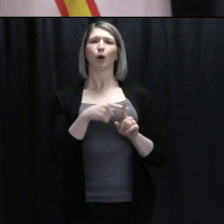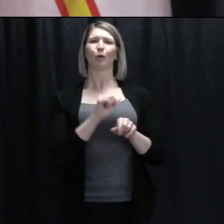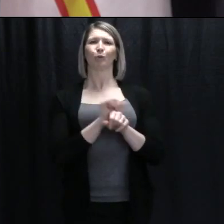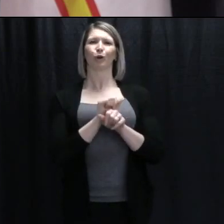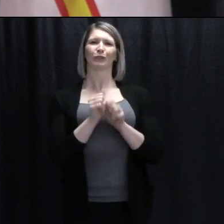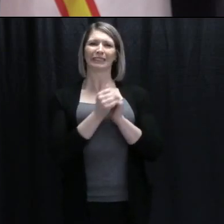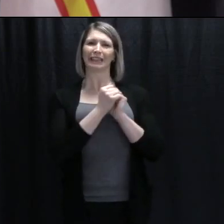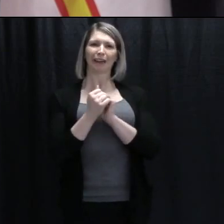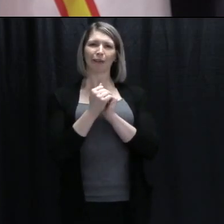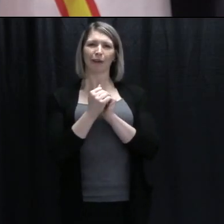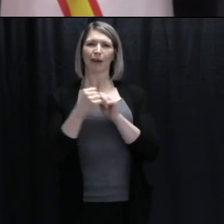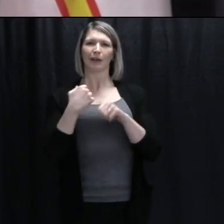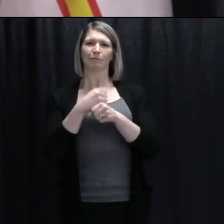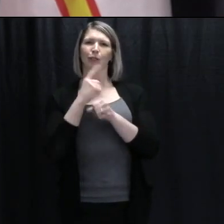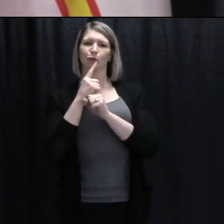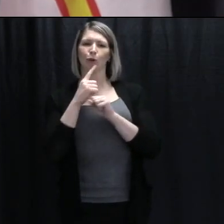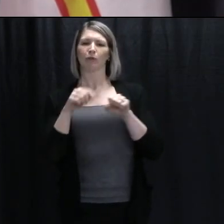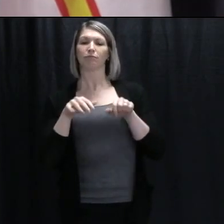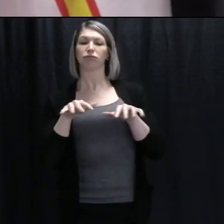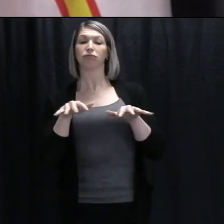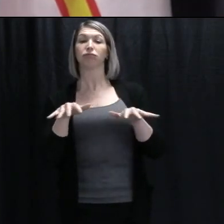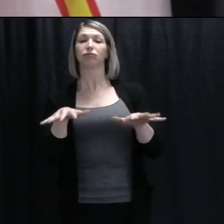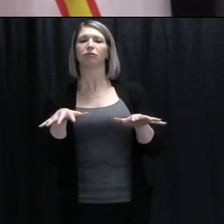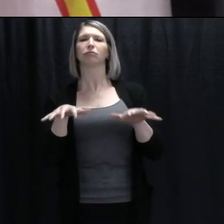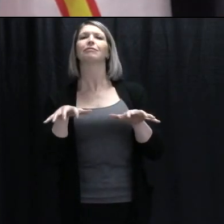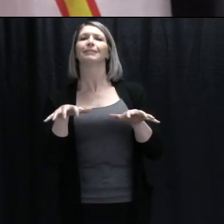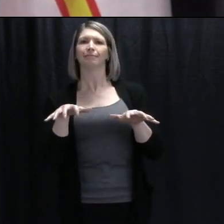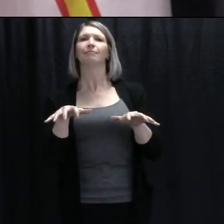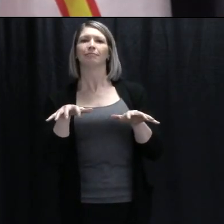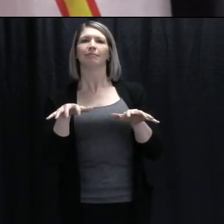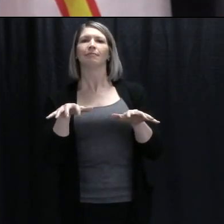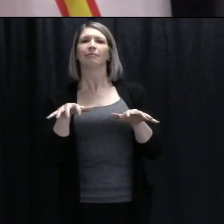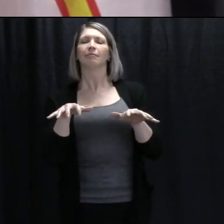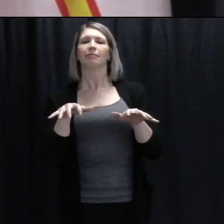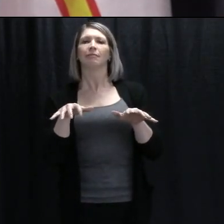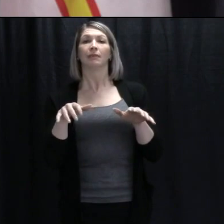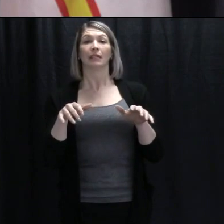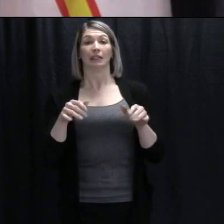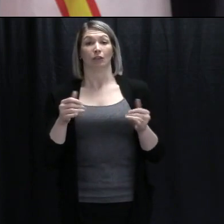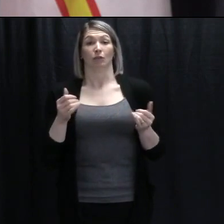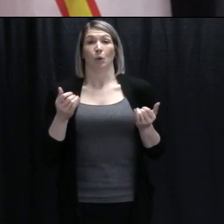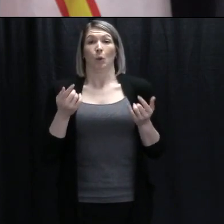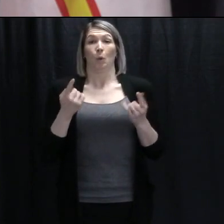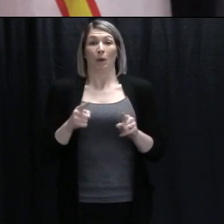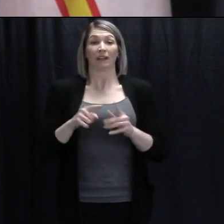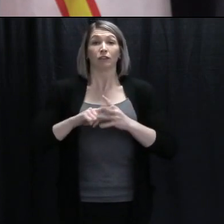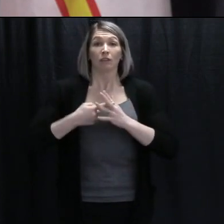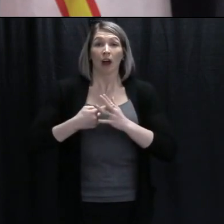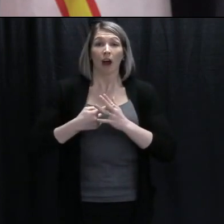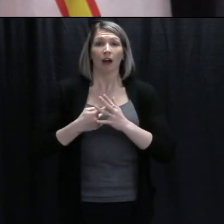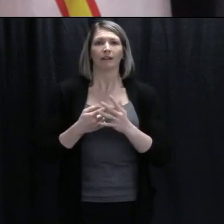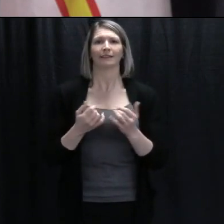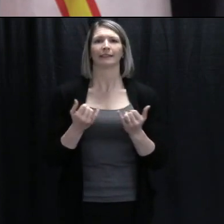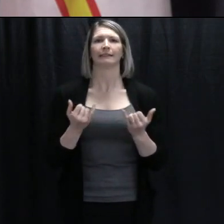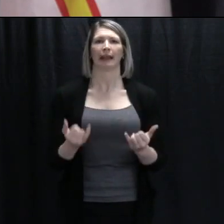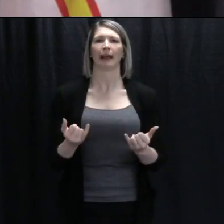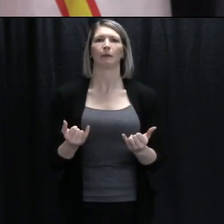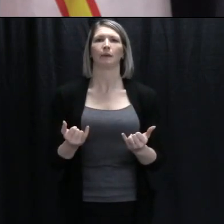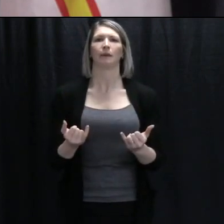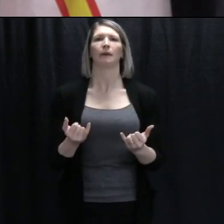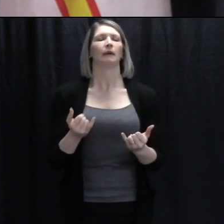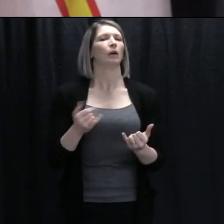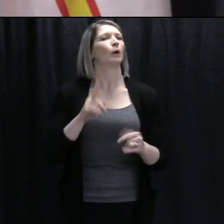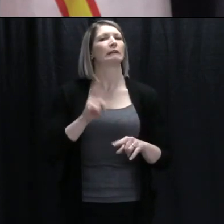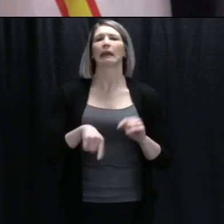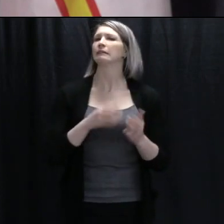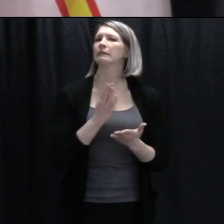we work our way through this period of time in our lives. We all know that the time is now. We must not let up. Being